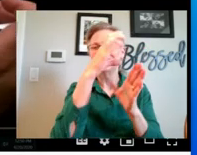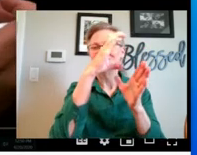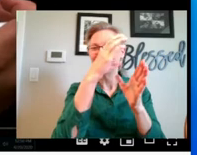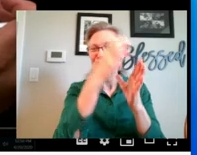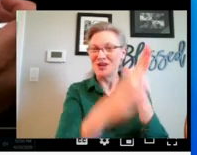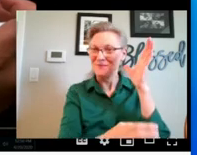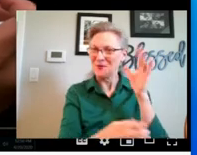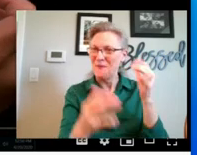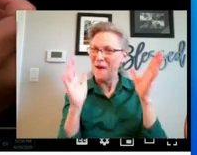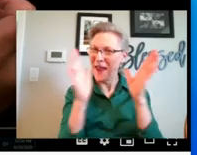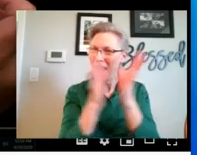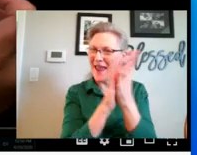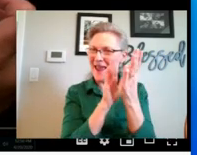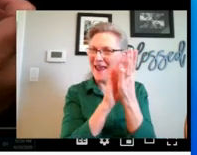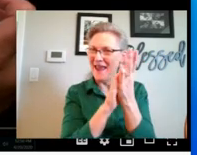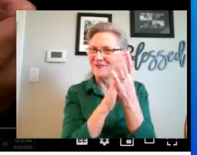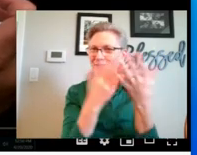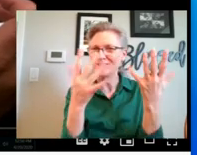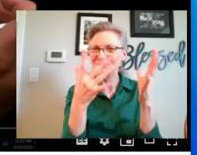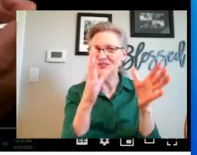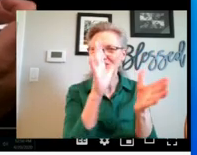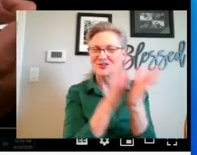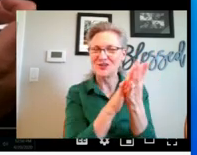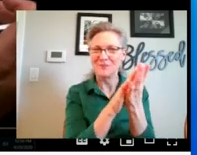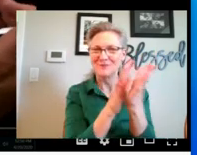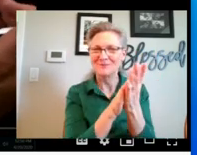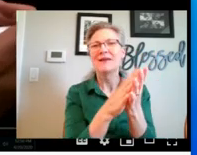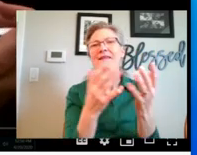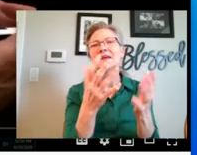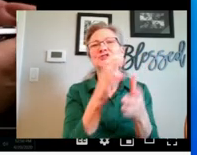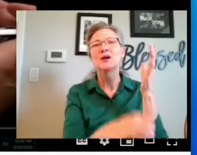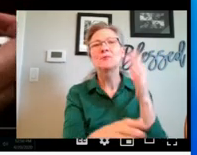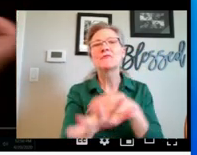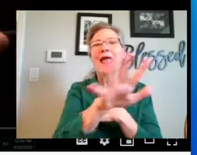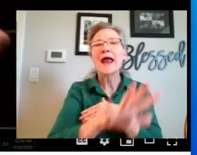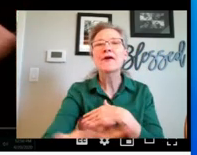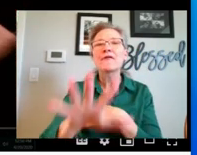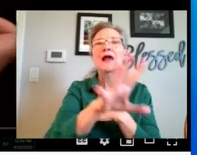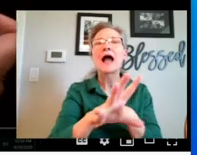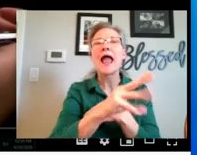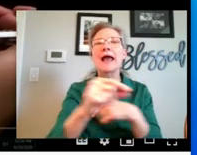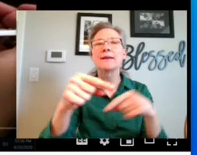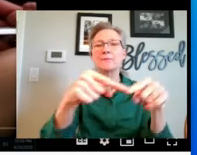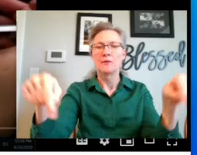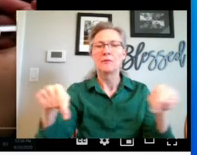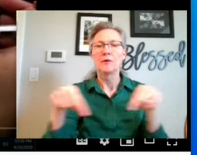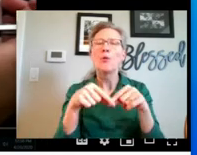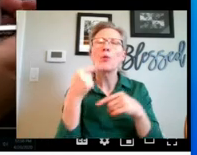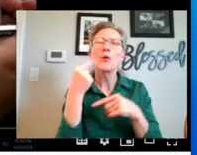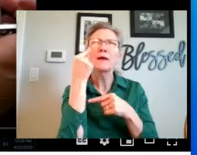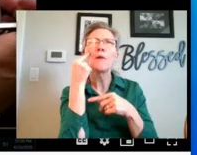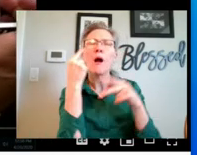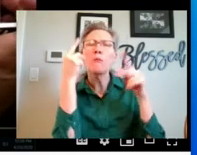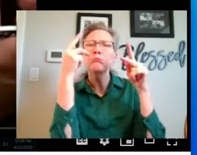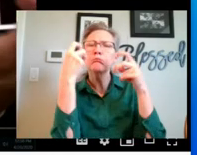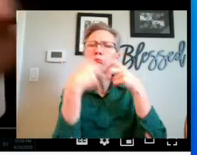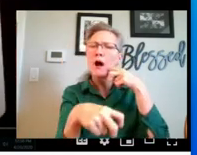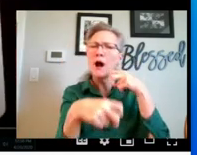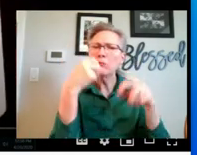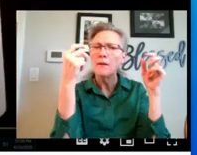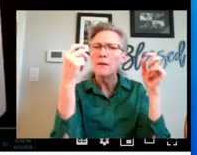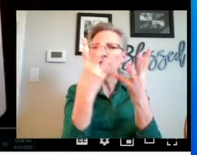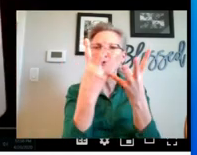So way to go for finishing up all about area and perimeter. Today we are thinking about problem solving, all right? So we know that in the